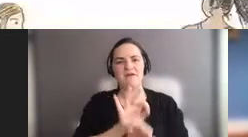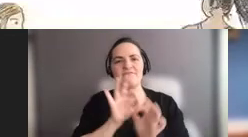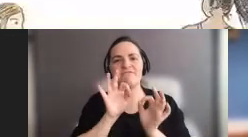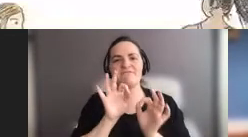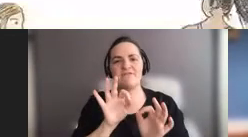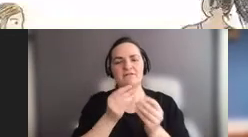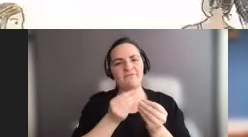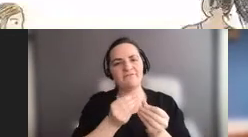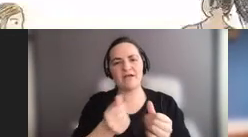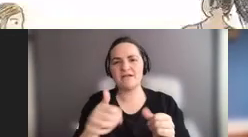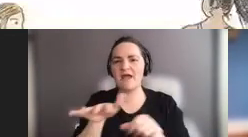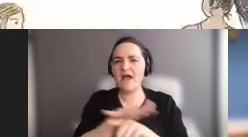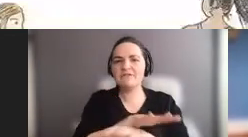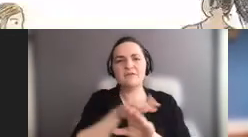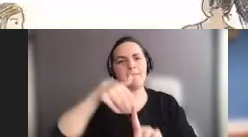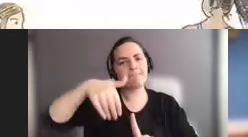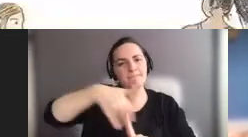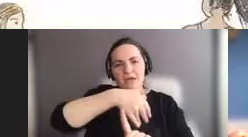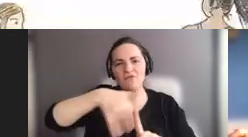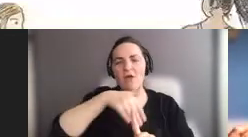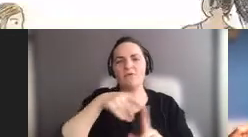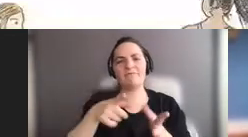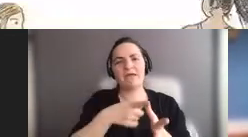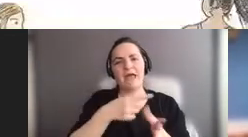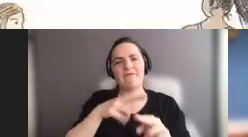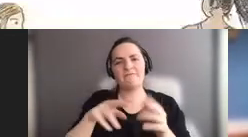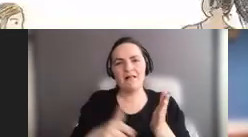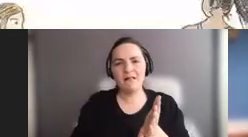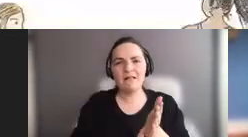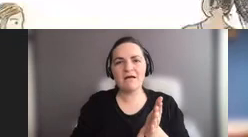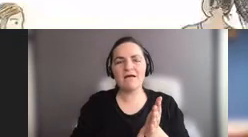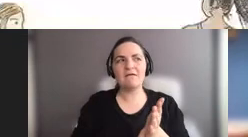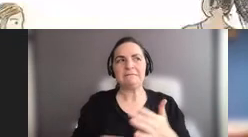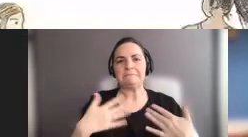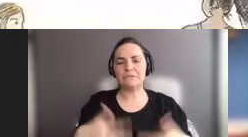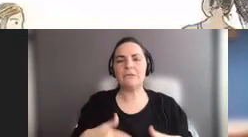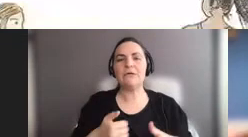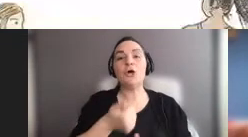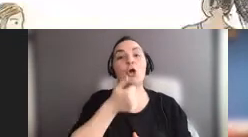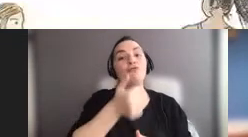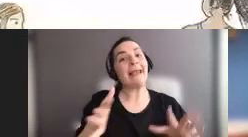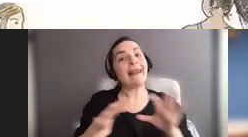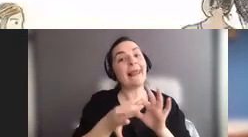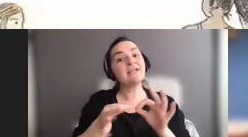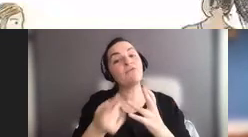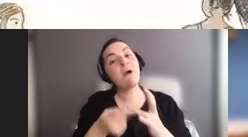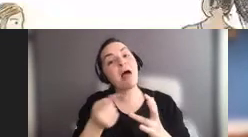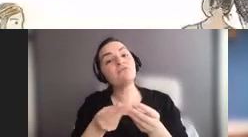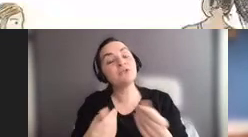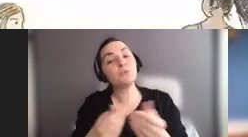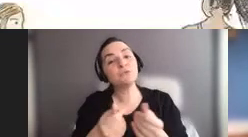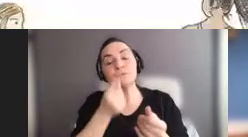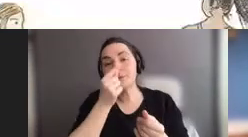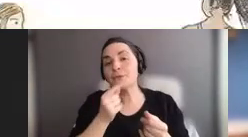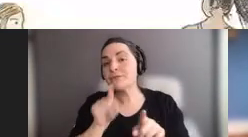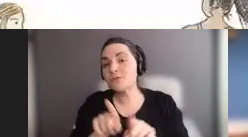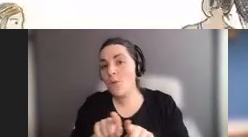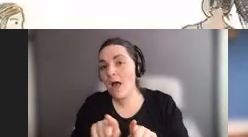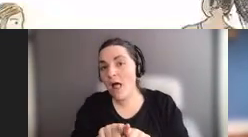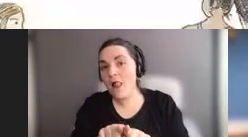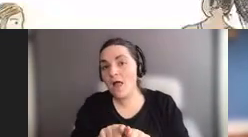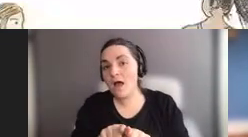whole background of assessment for learning. It's got some really great links to other resources which you can use,